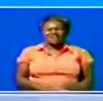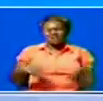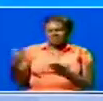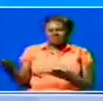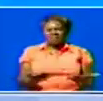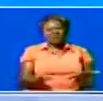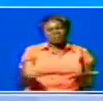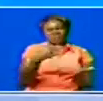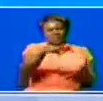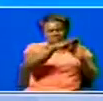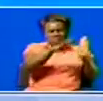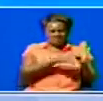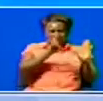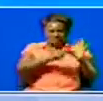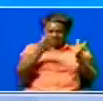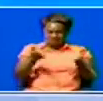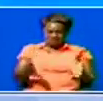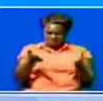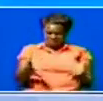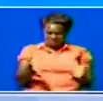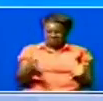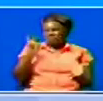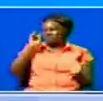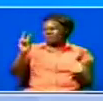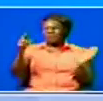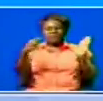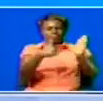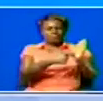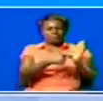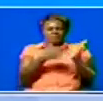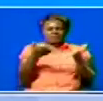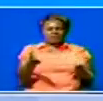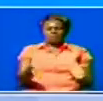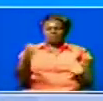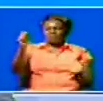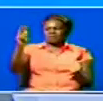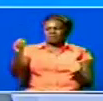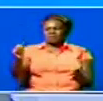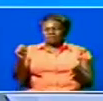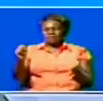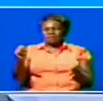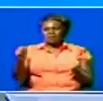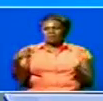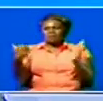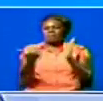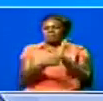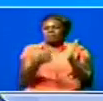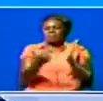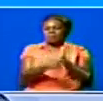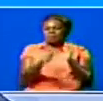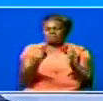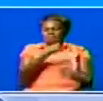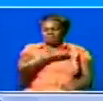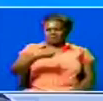Welcome back to the program. If you're just joining us, this is a checkpoint right here on KT. And now troubles are facing St.